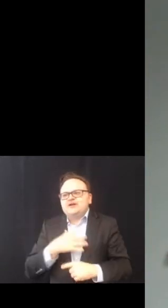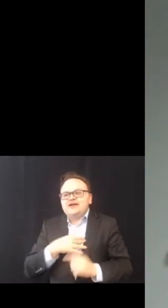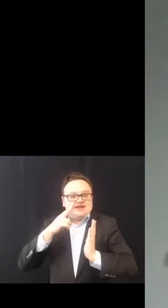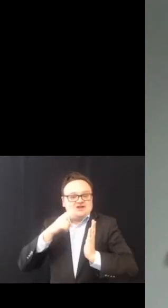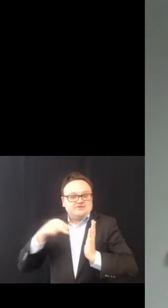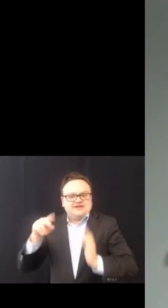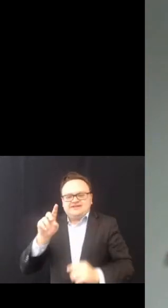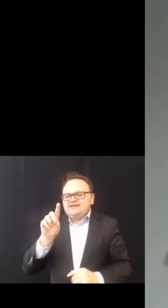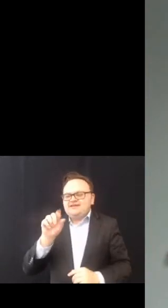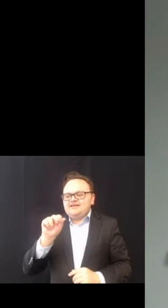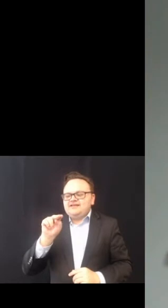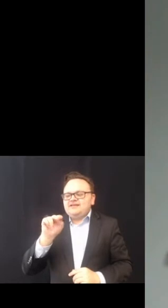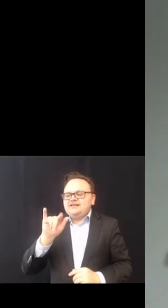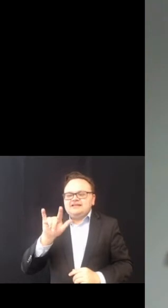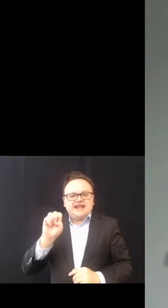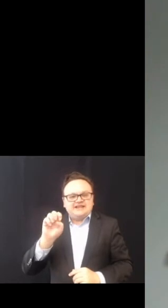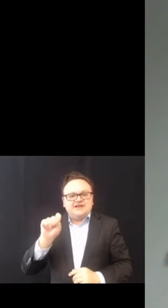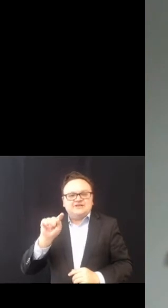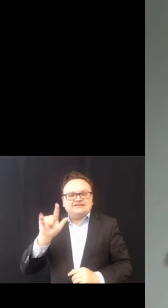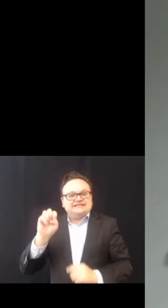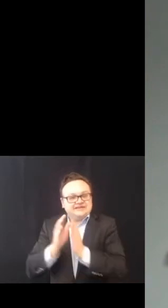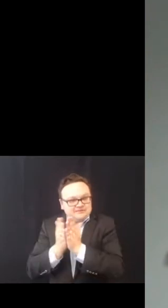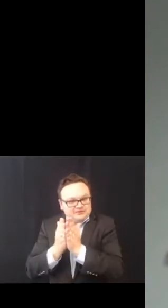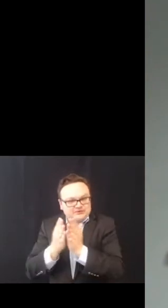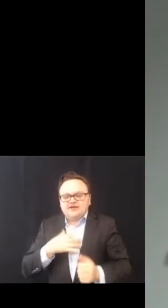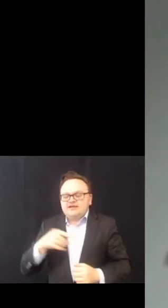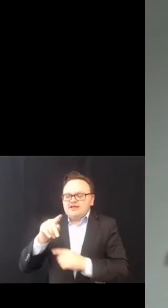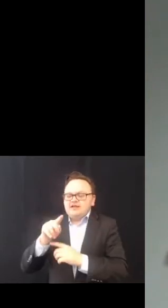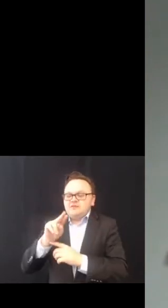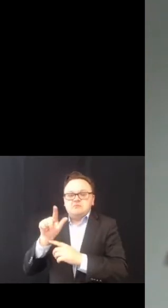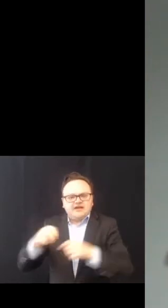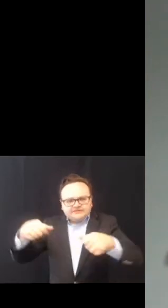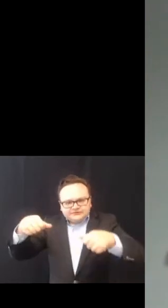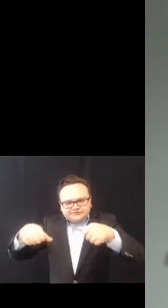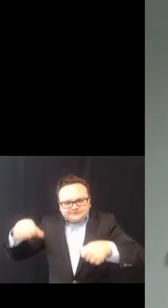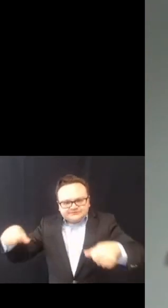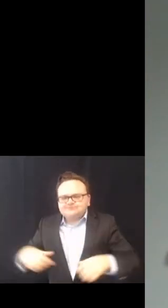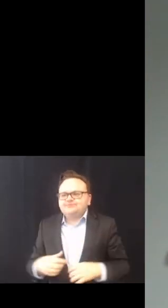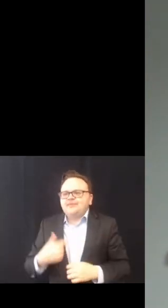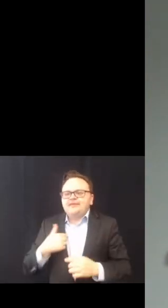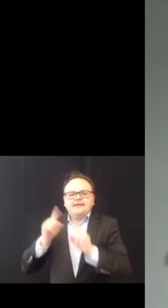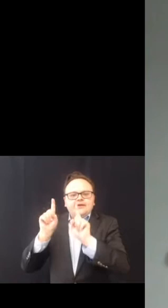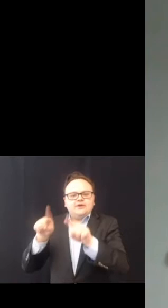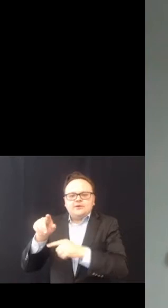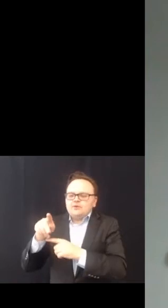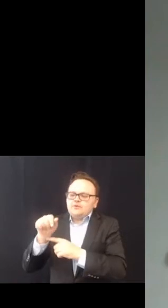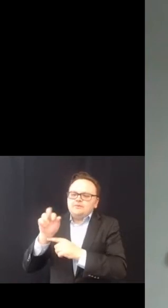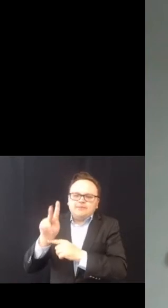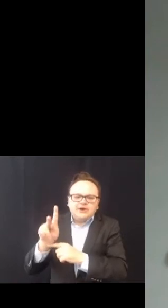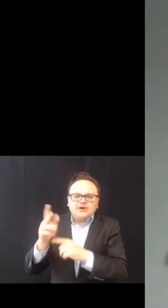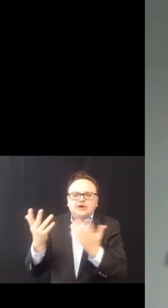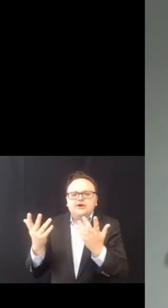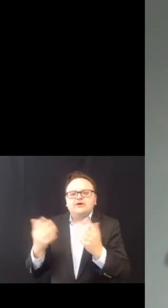work on my puzzles, crossword puzzles, and go to parks go to for walks when